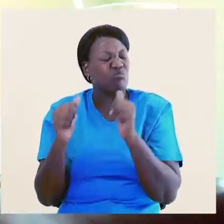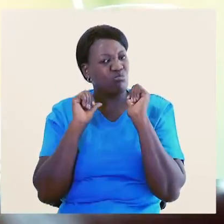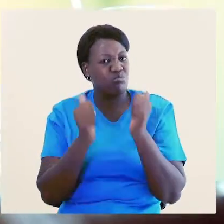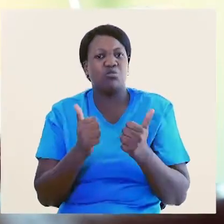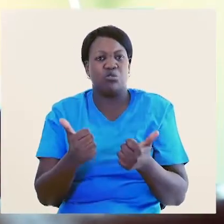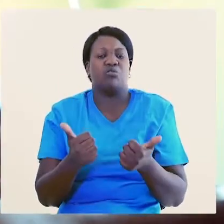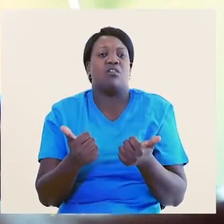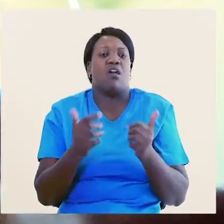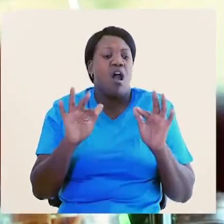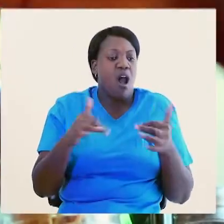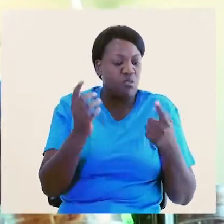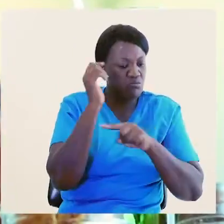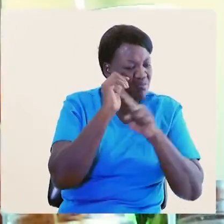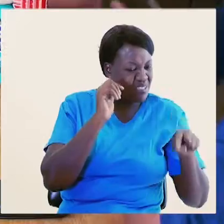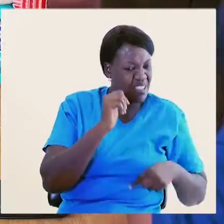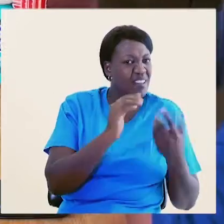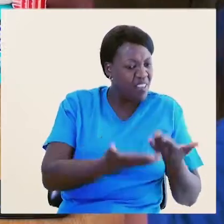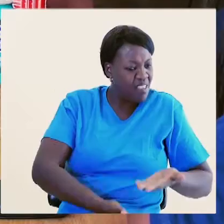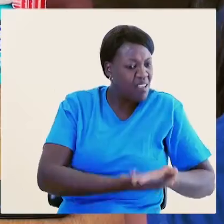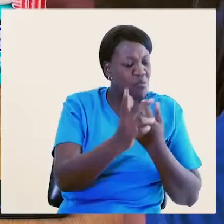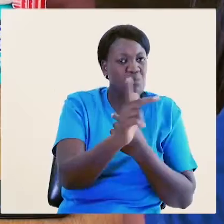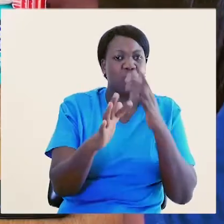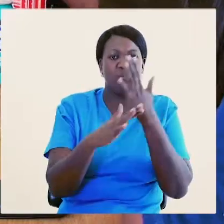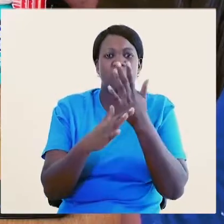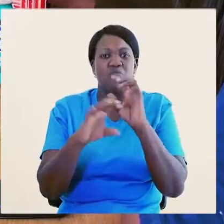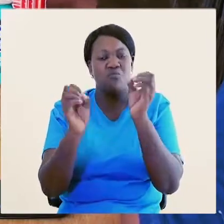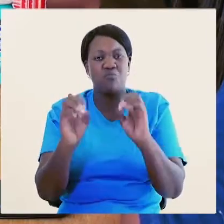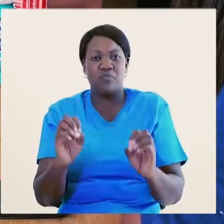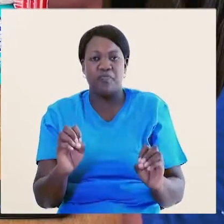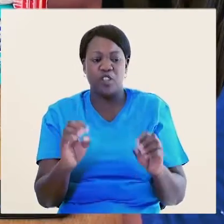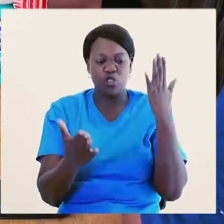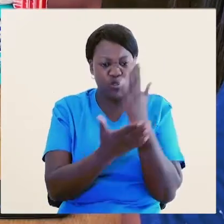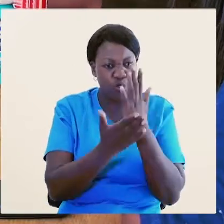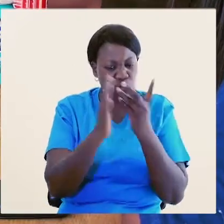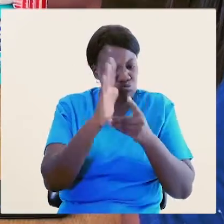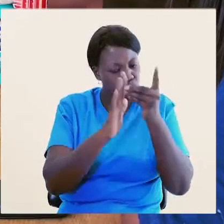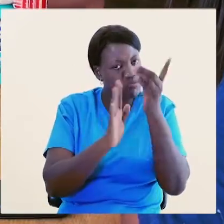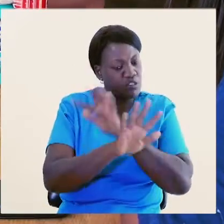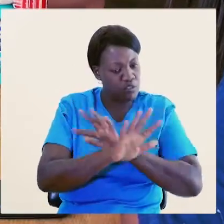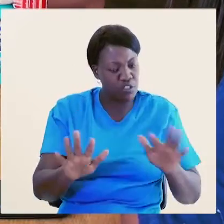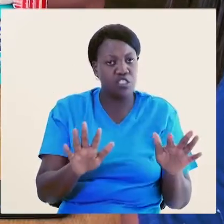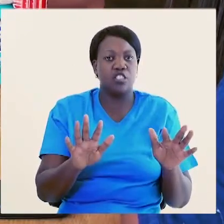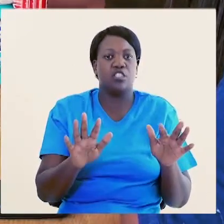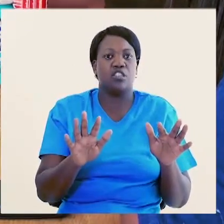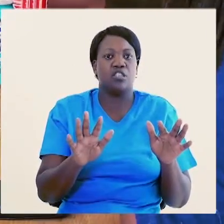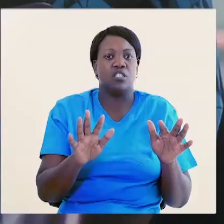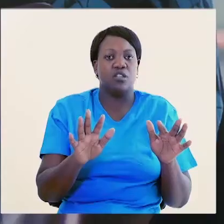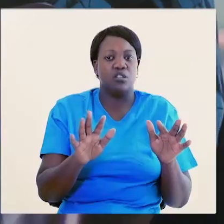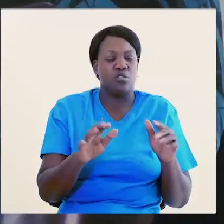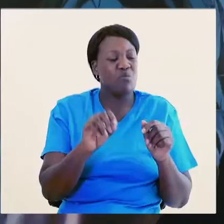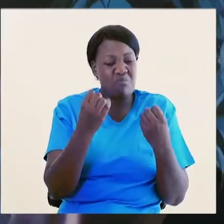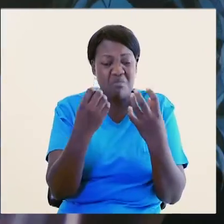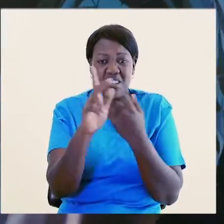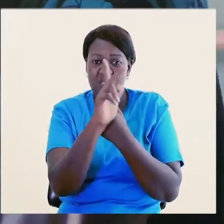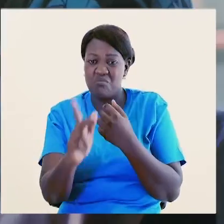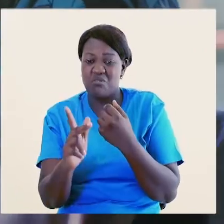but how can these countries do it? Because think about it, they're really developed and the employment rate is super high. Yeah, and